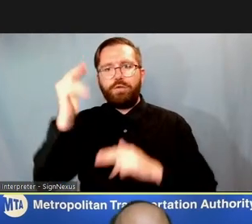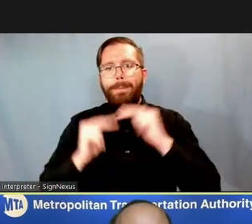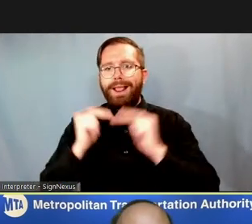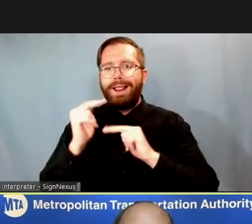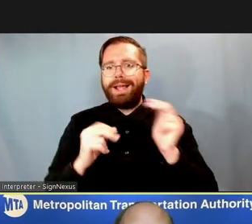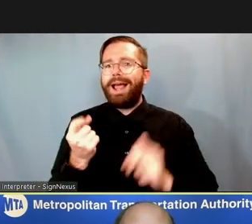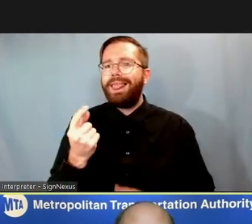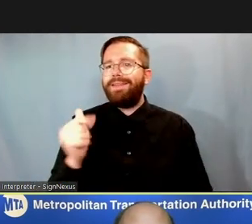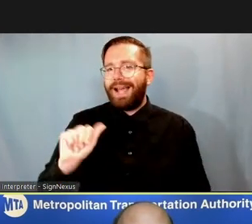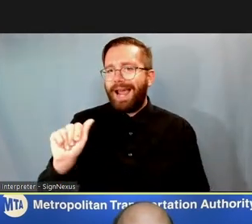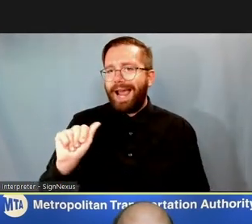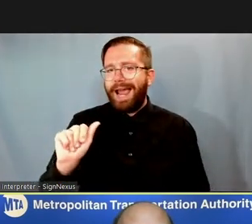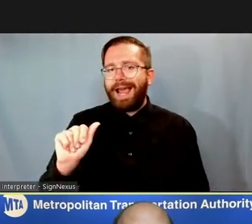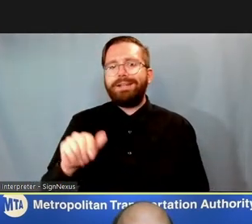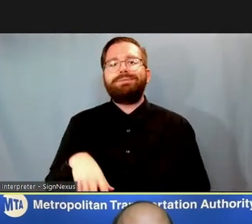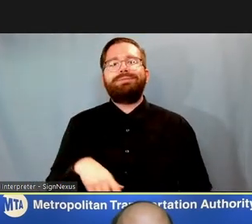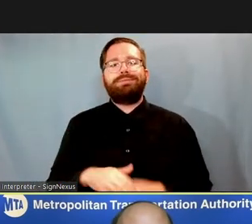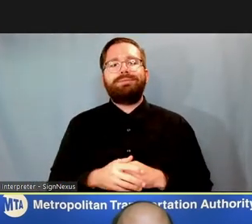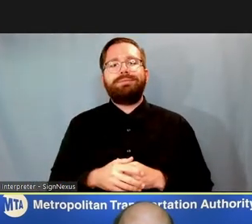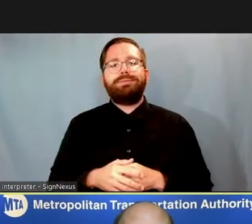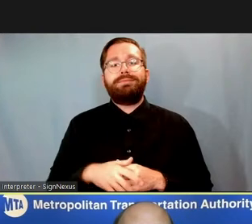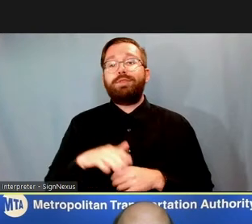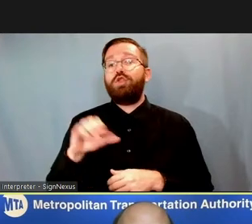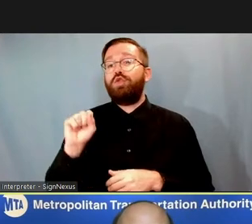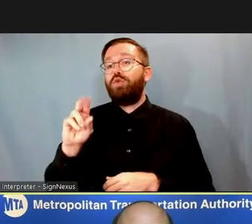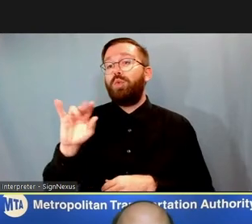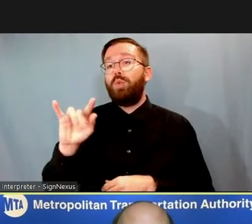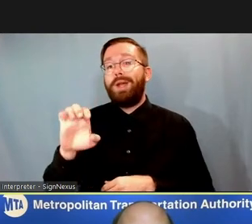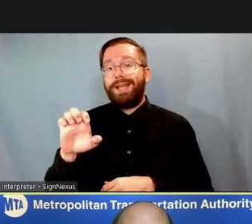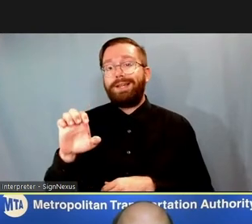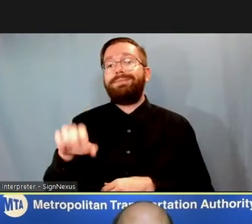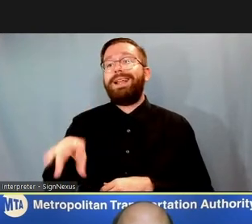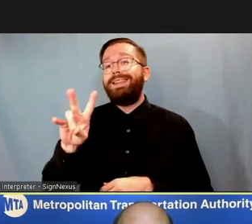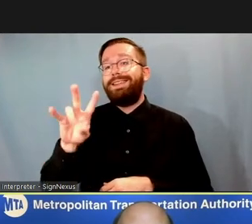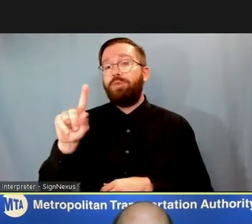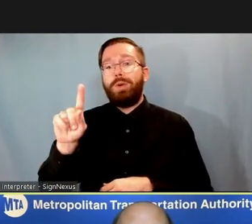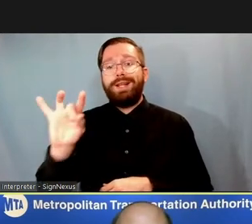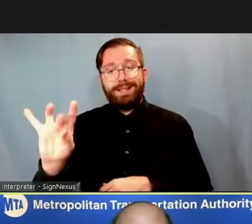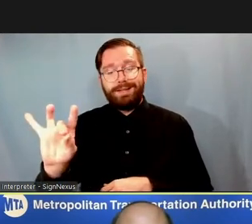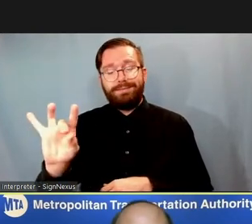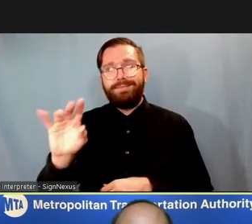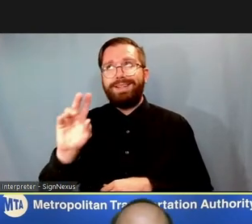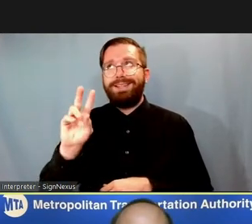avenue suite 719 albany new york 122.07